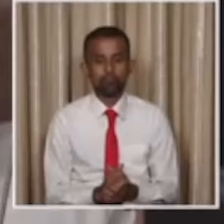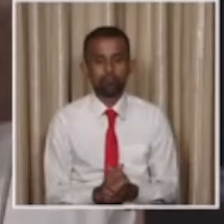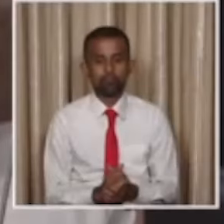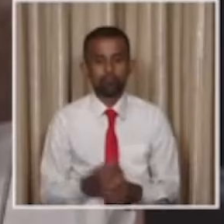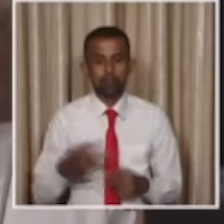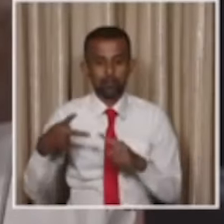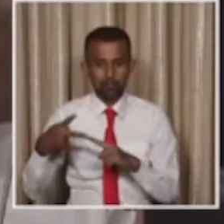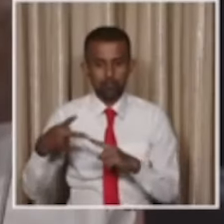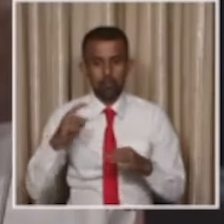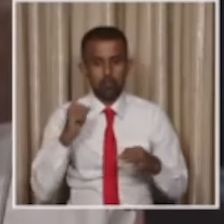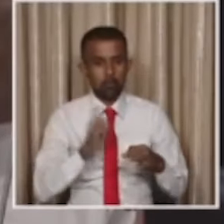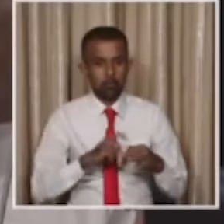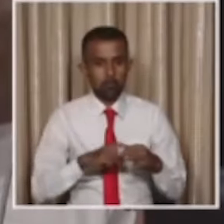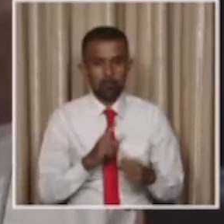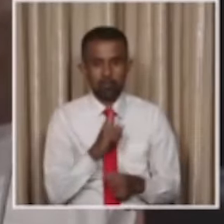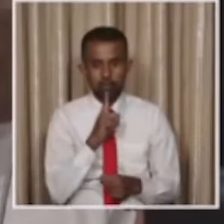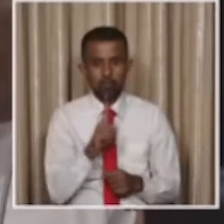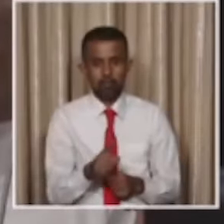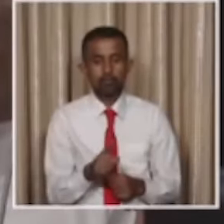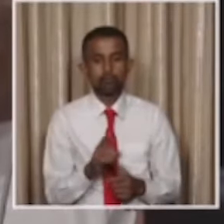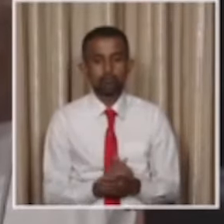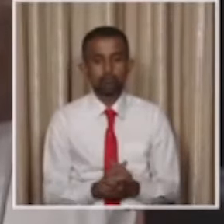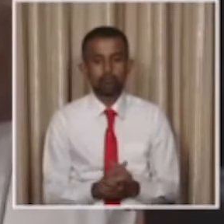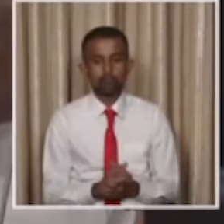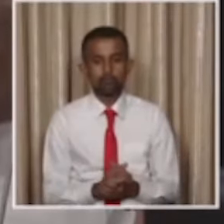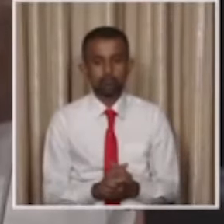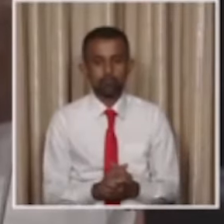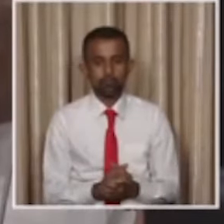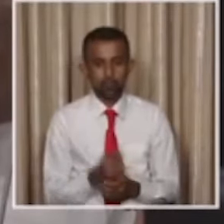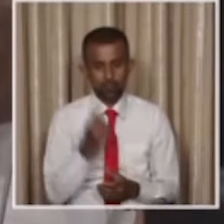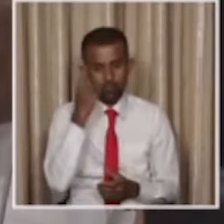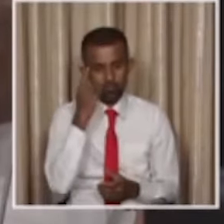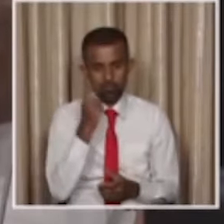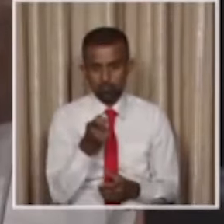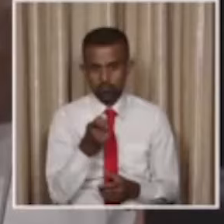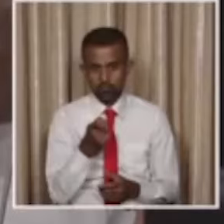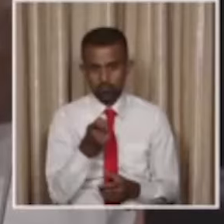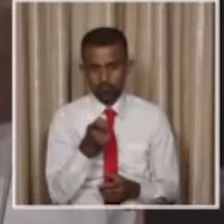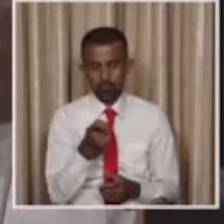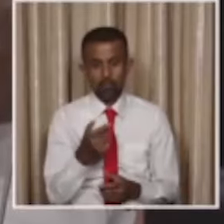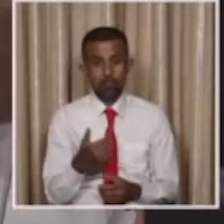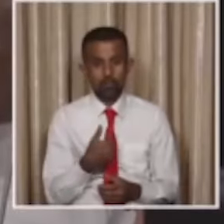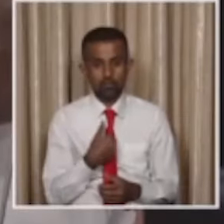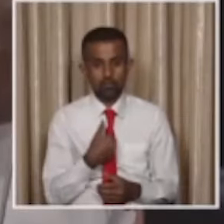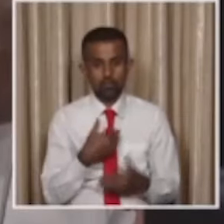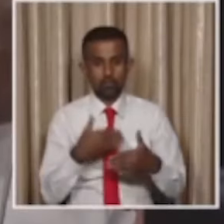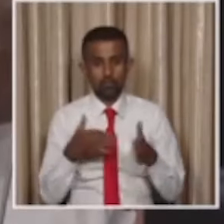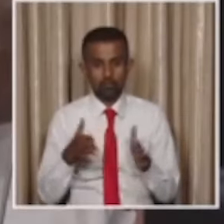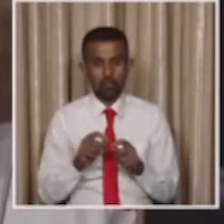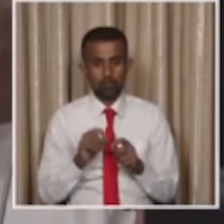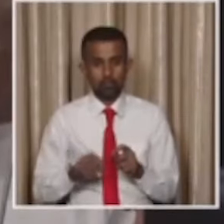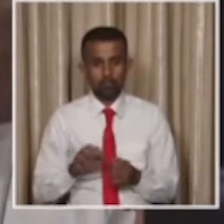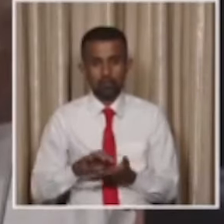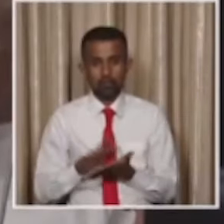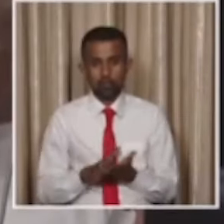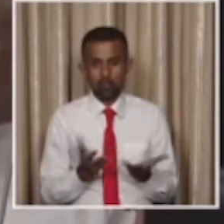Devani karne ganne mang katha kare matkatiya ganne hone. Apita cabinet mallein tirna ganne